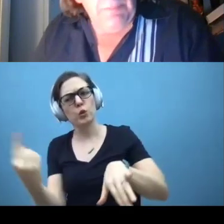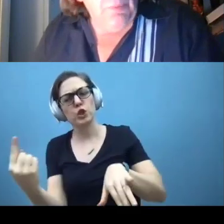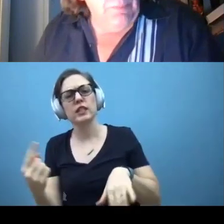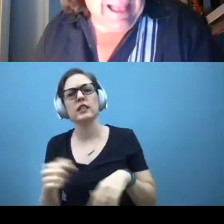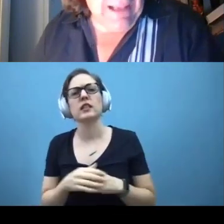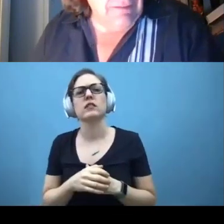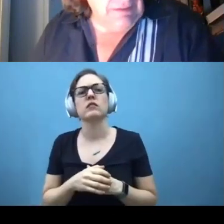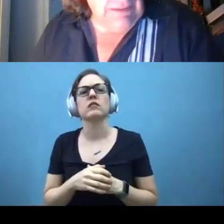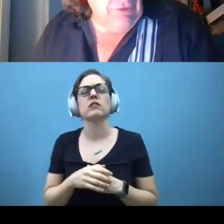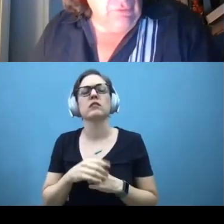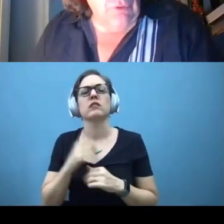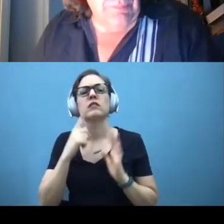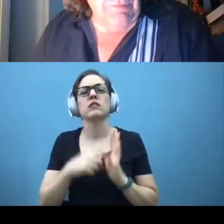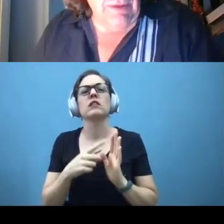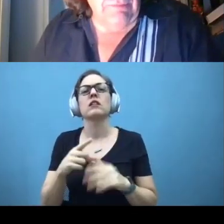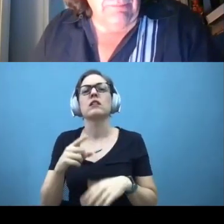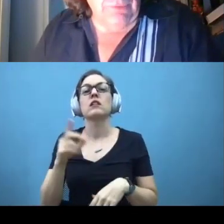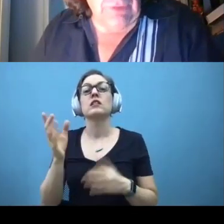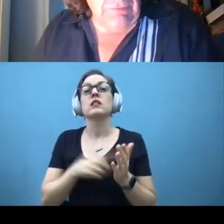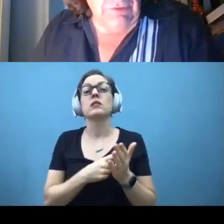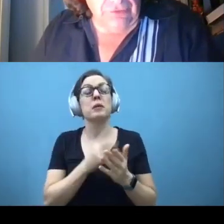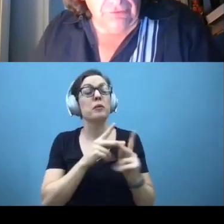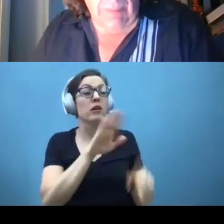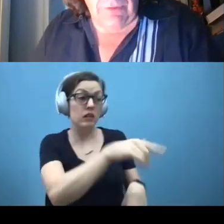sometimes people will be asked to leave a group if they're